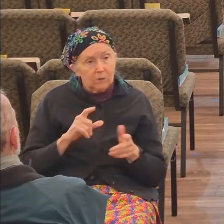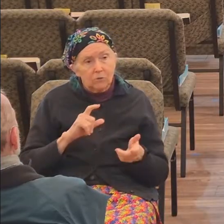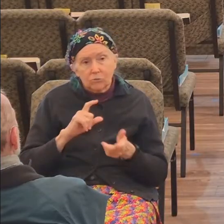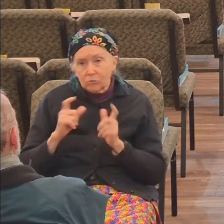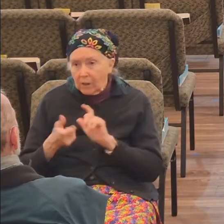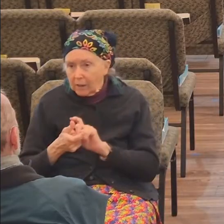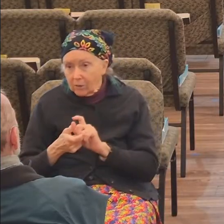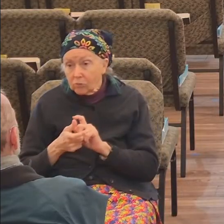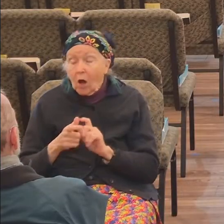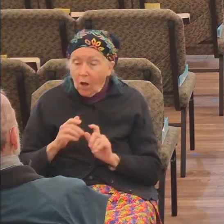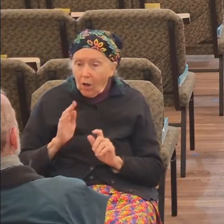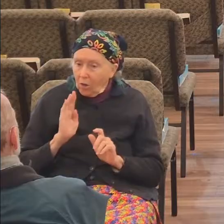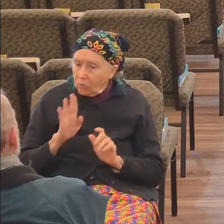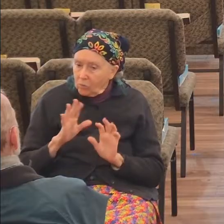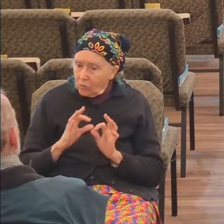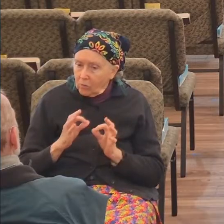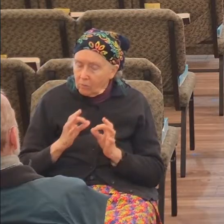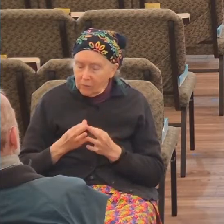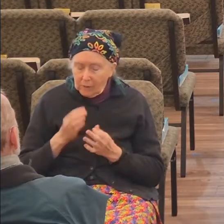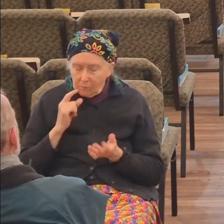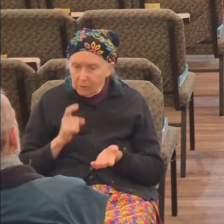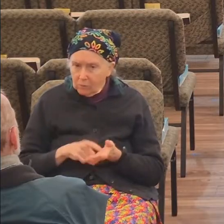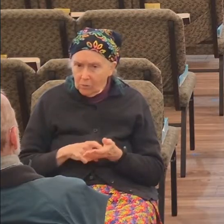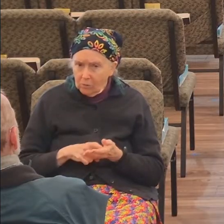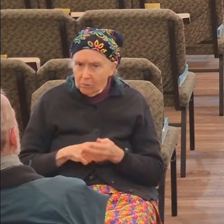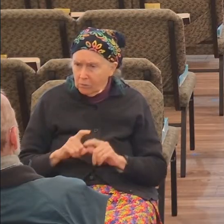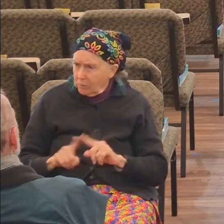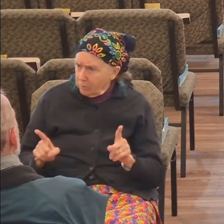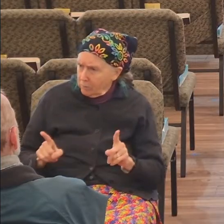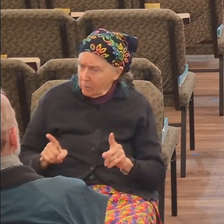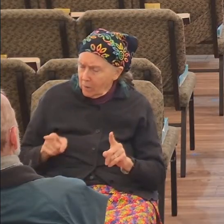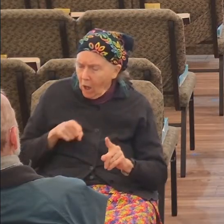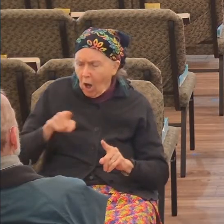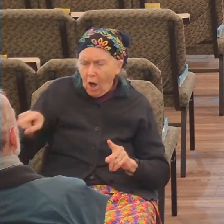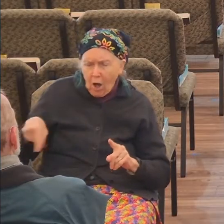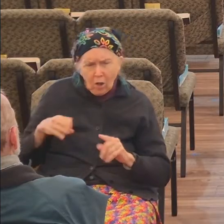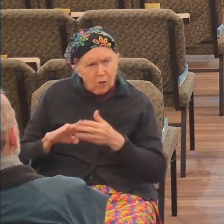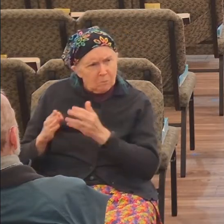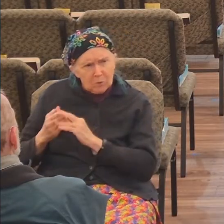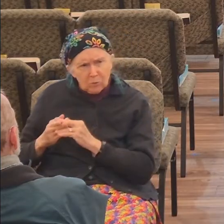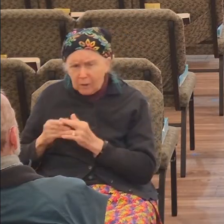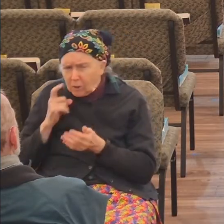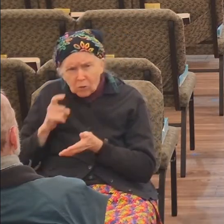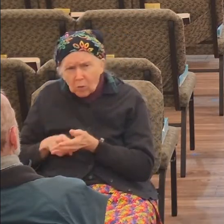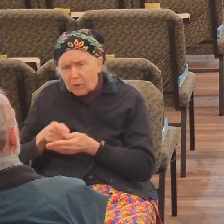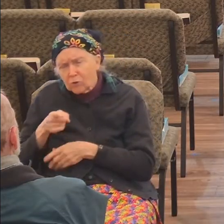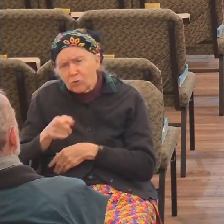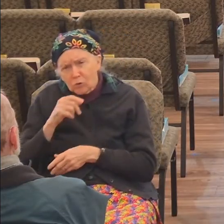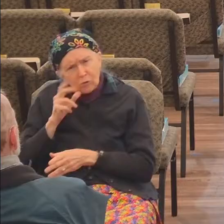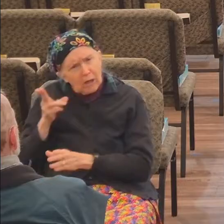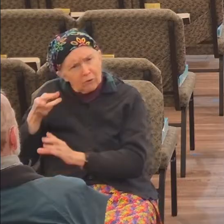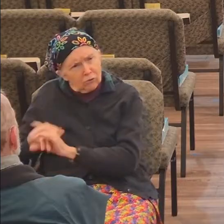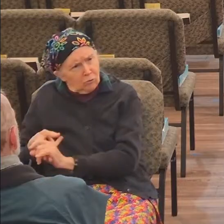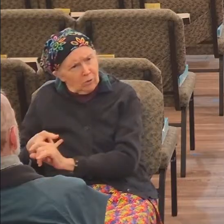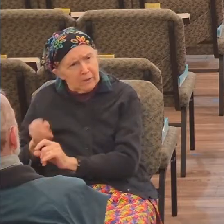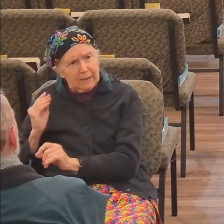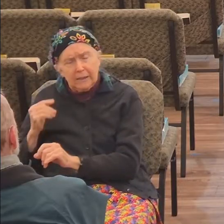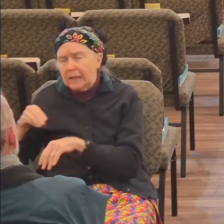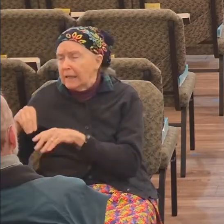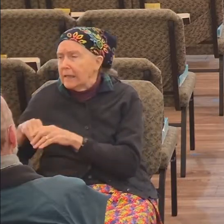would have noticed, wow, things are different here. Community would have noticed, wow, you're not participating here. Okay, Paul?